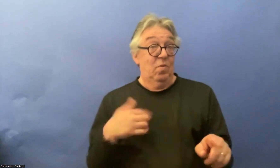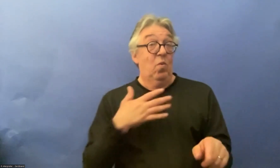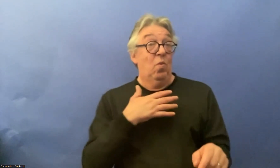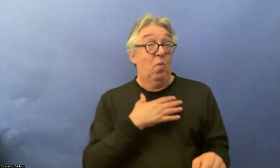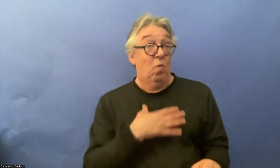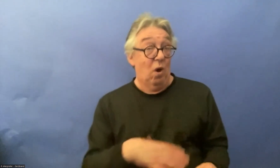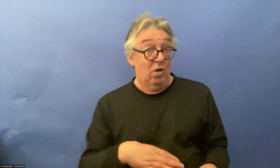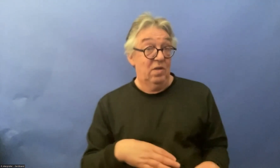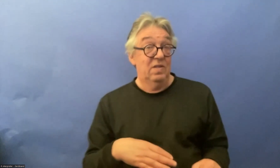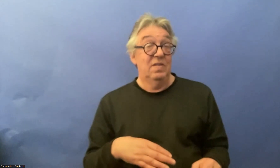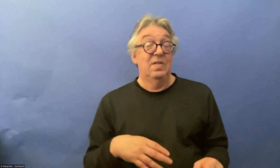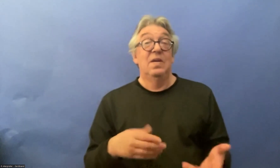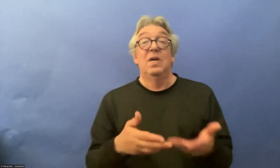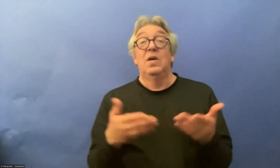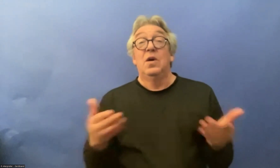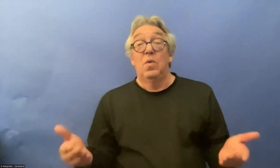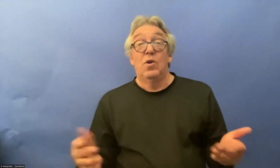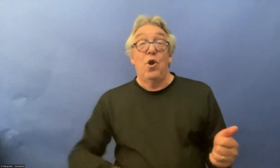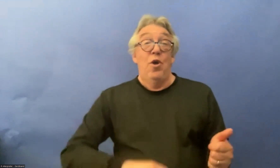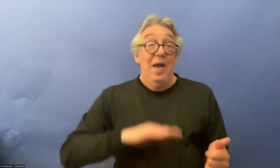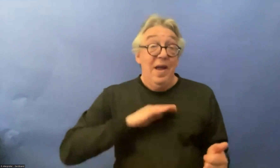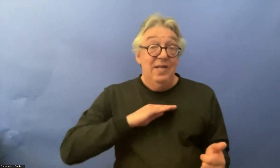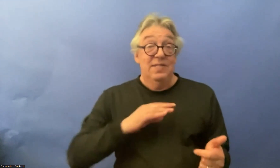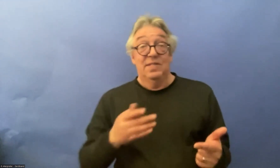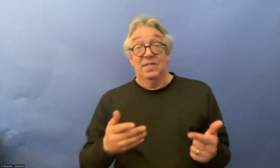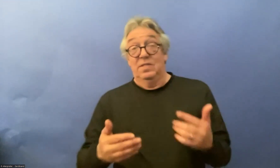intersecting factors such as age and gender.